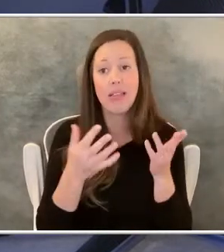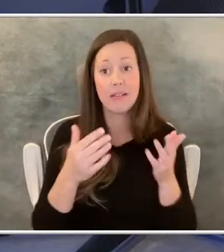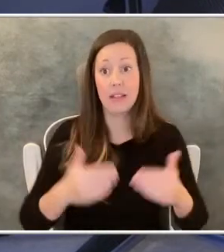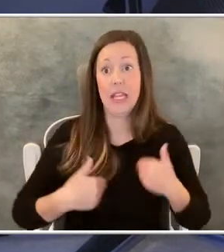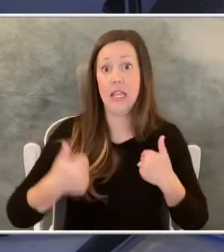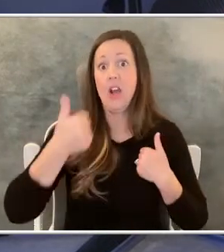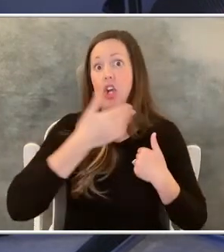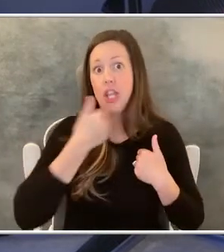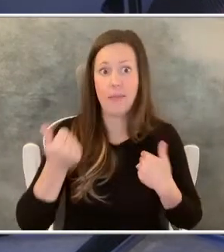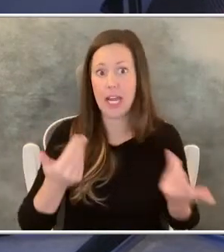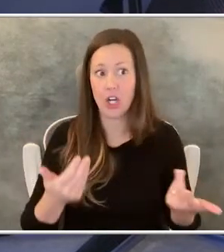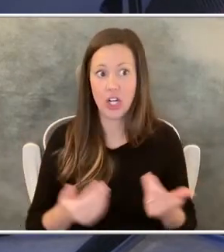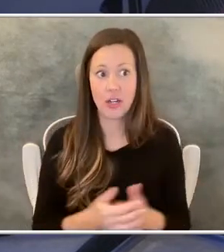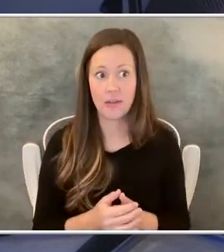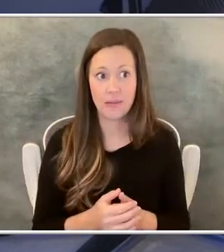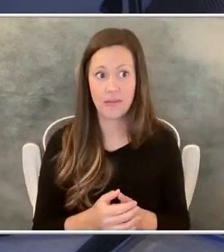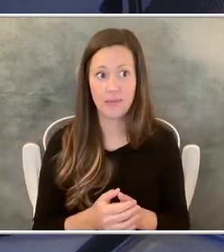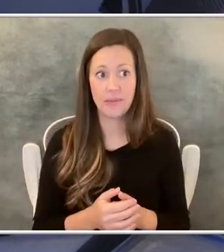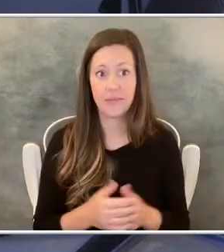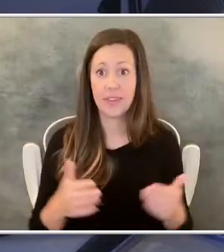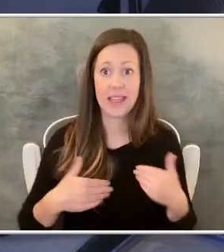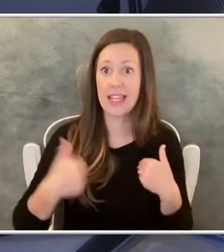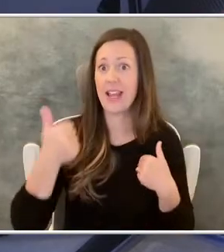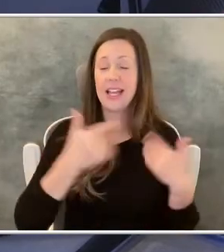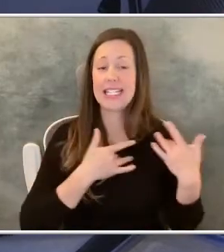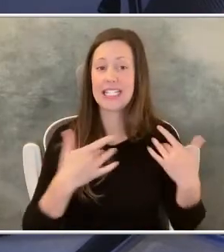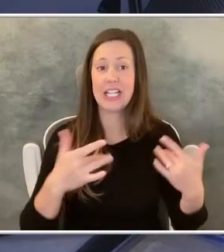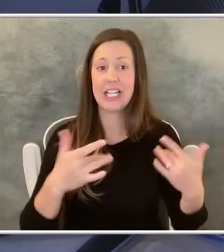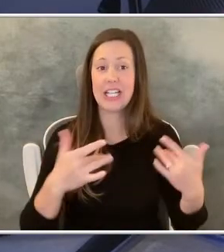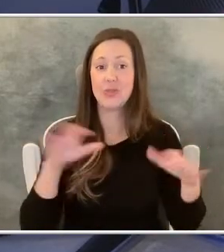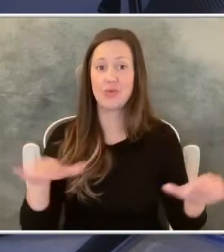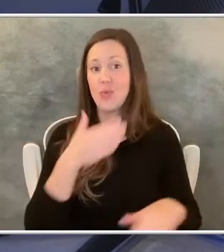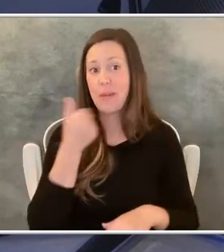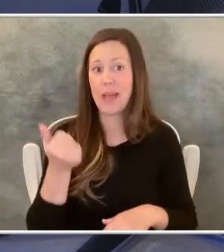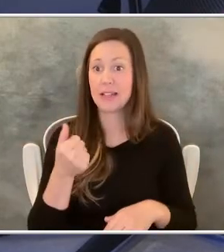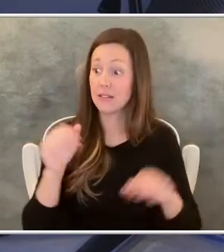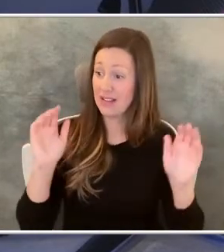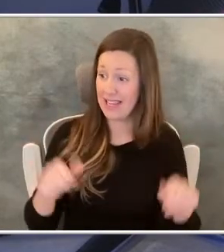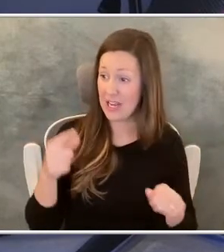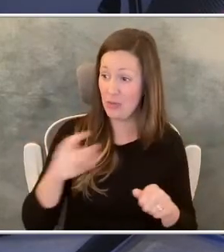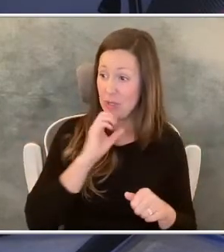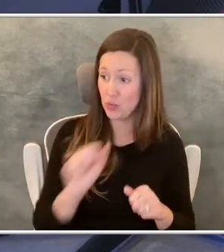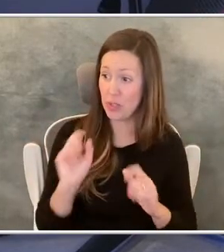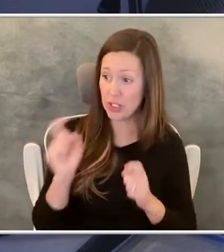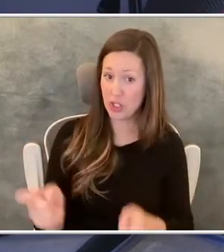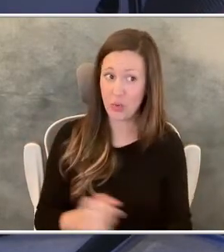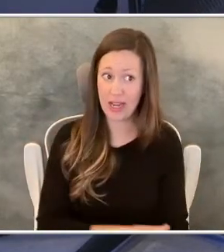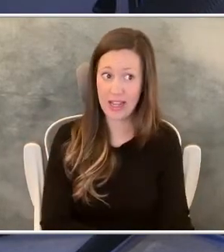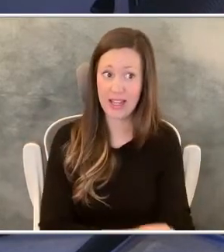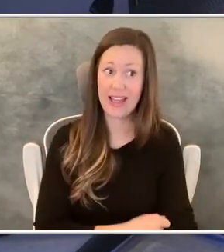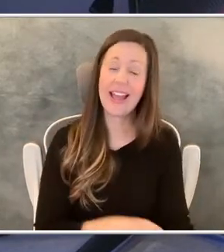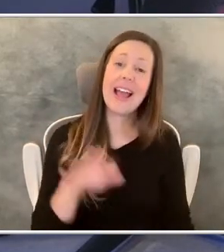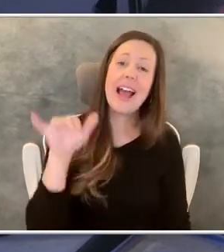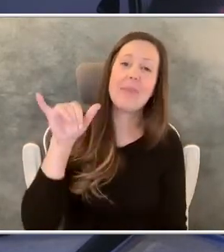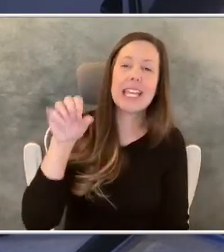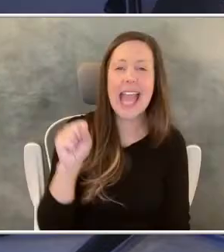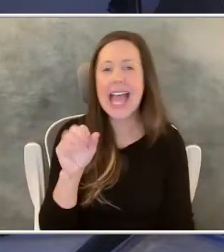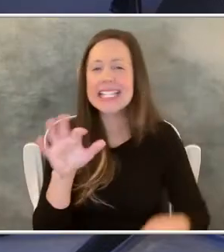The youngest do the best. Yeah. Do the best. Can you be too old to donate? Yes.